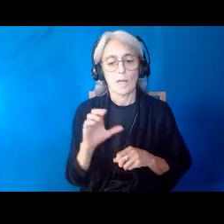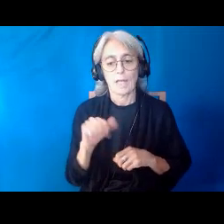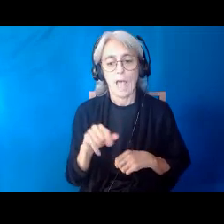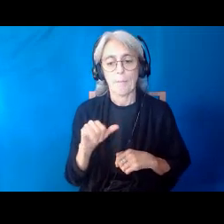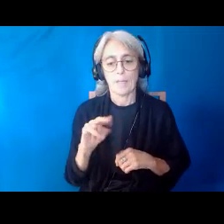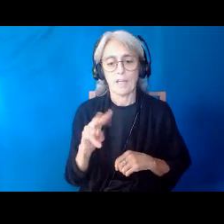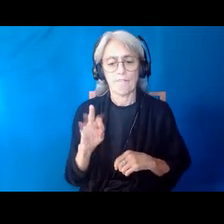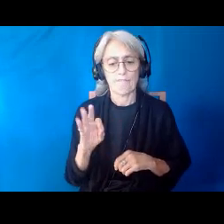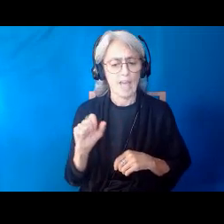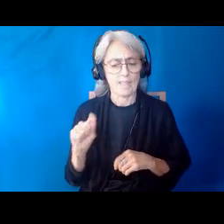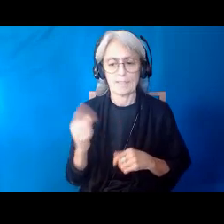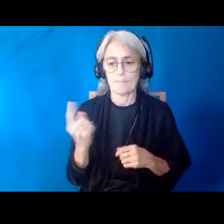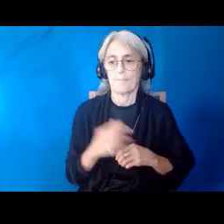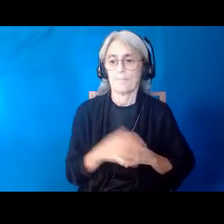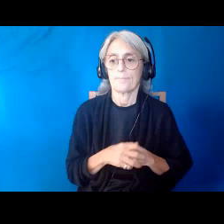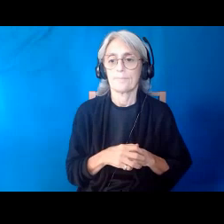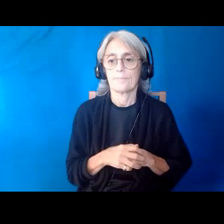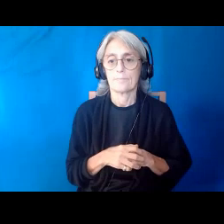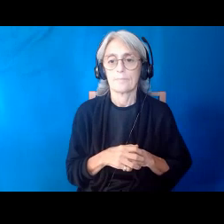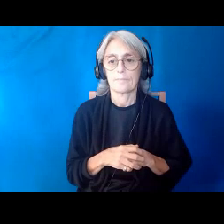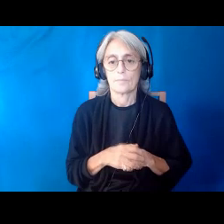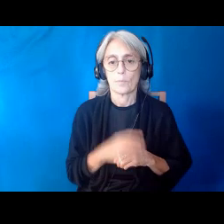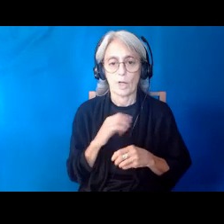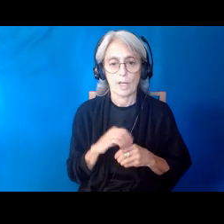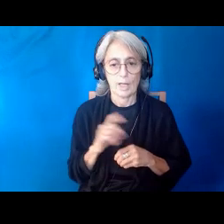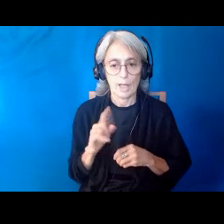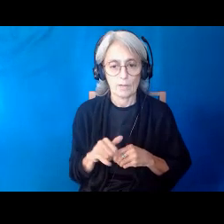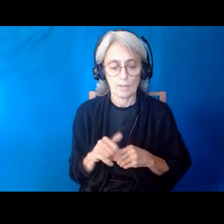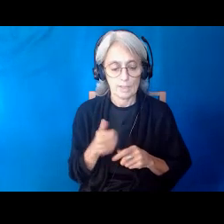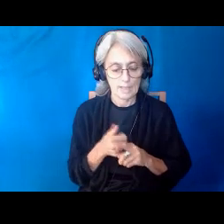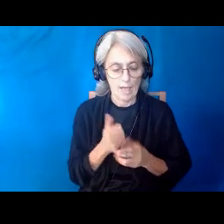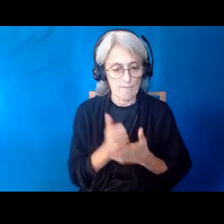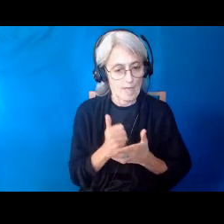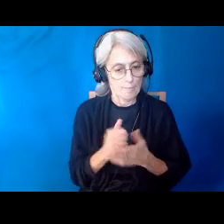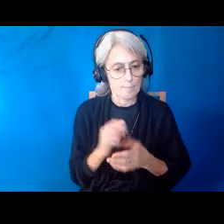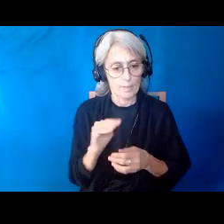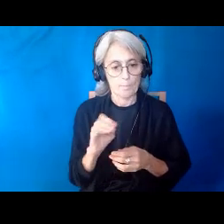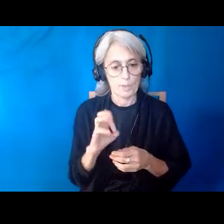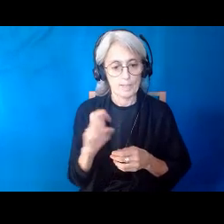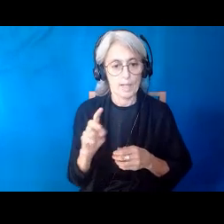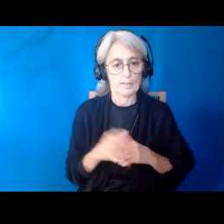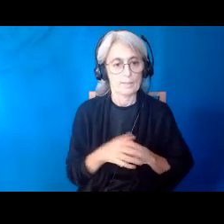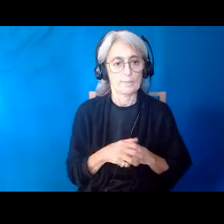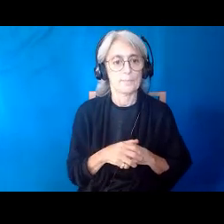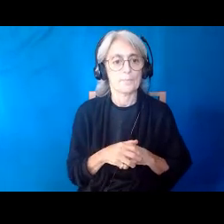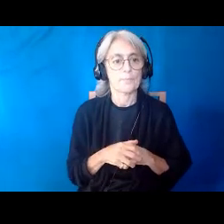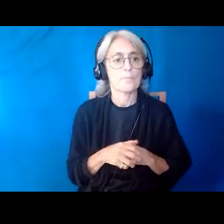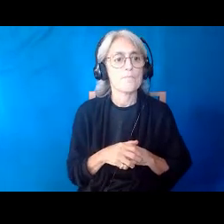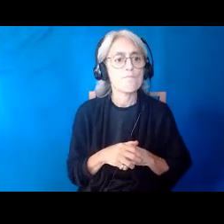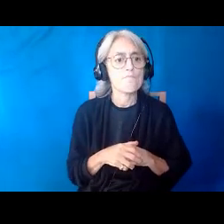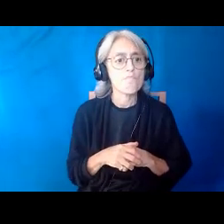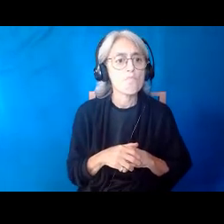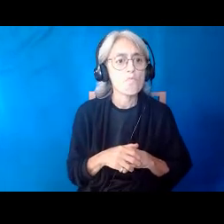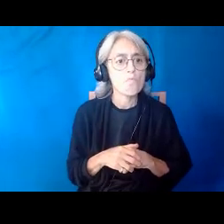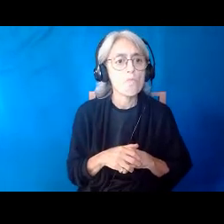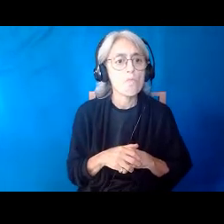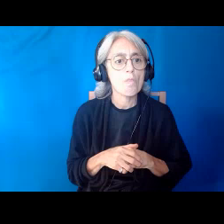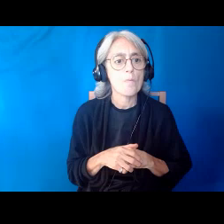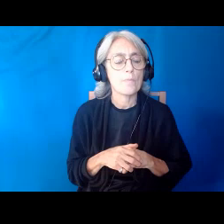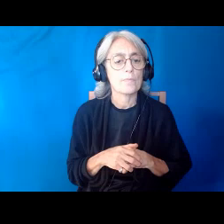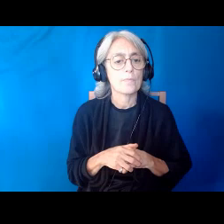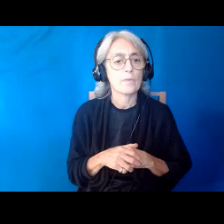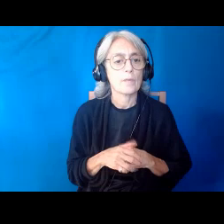want to point out that we are in a county that is self-help, Merced. And I know it wasn't easy. I was here in 2006 with Measure